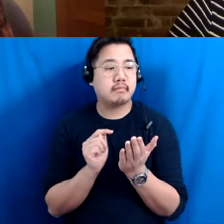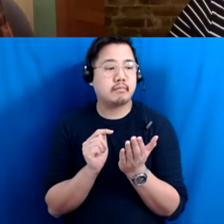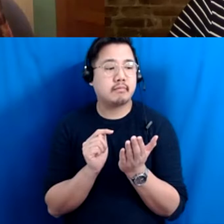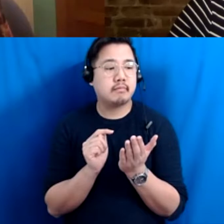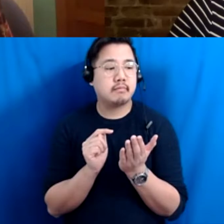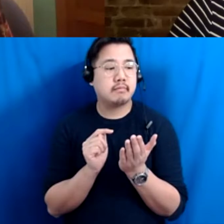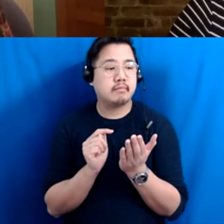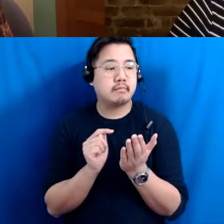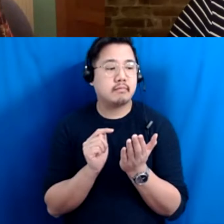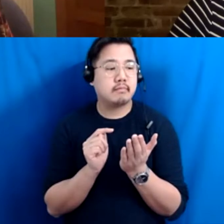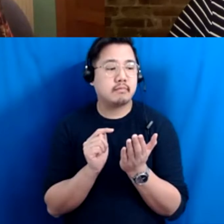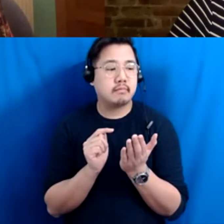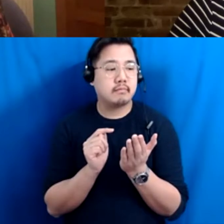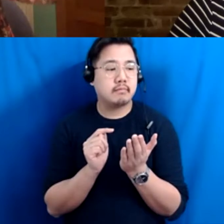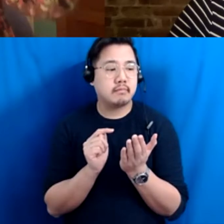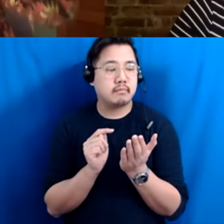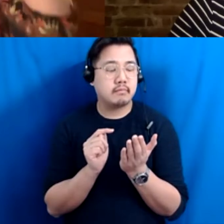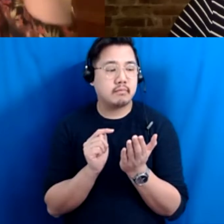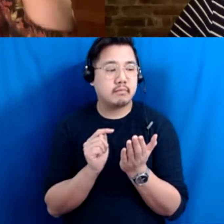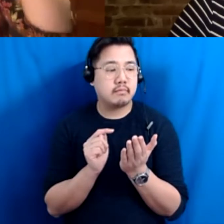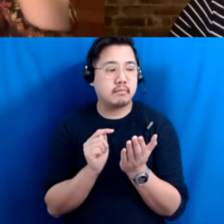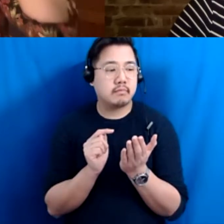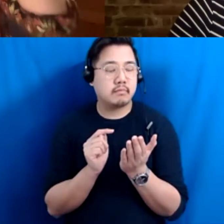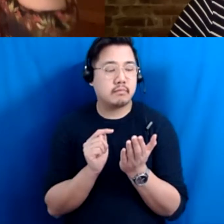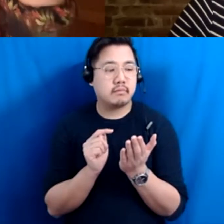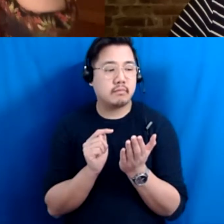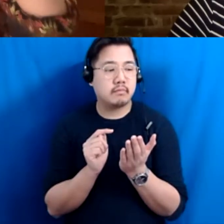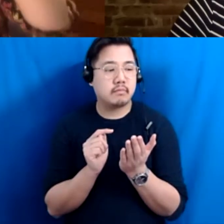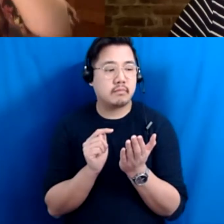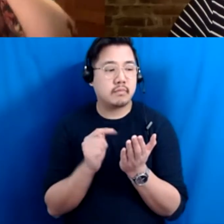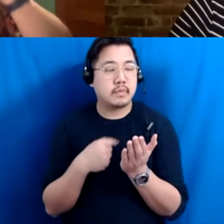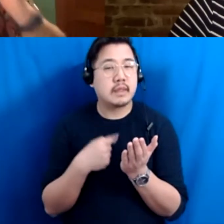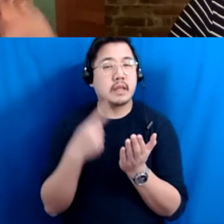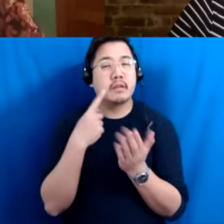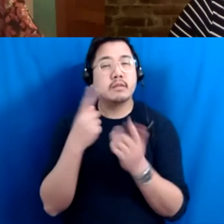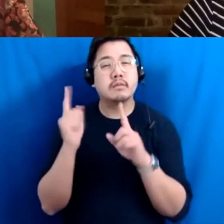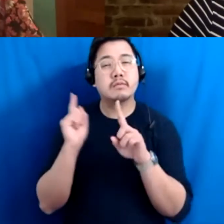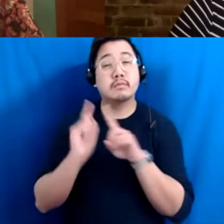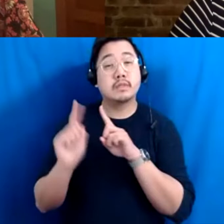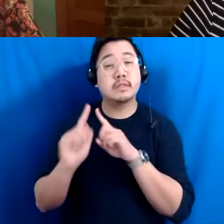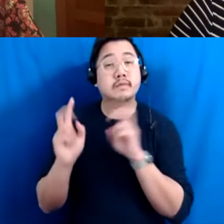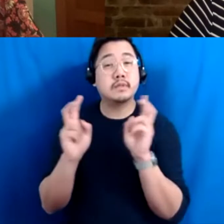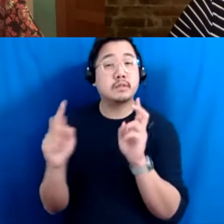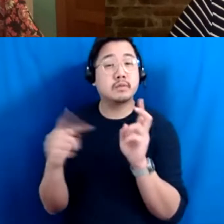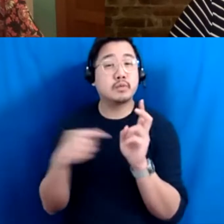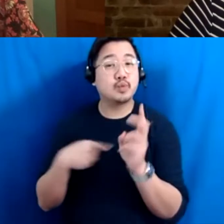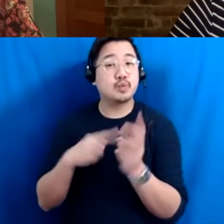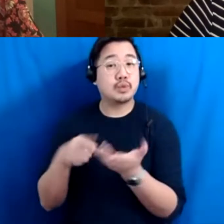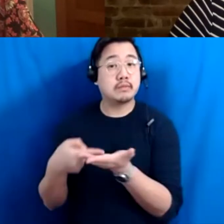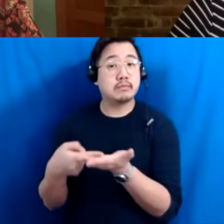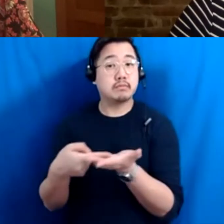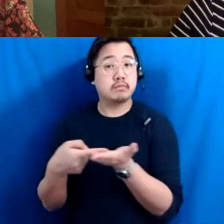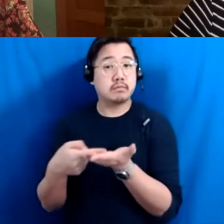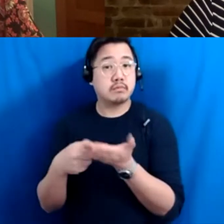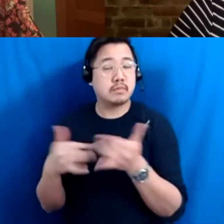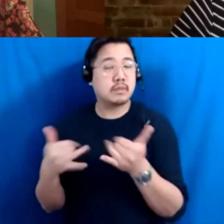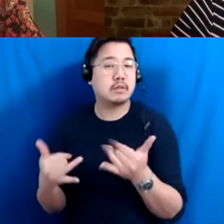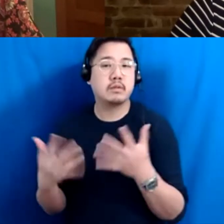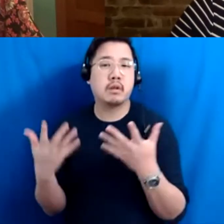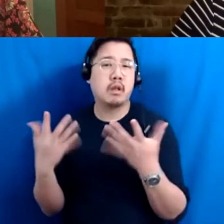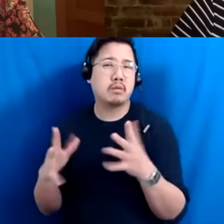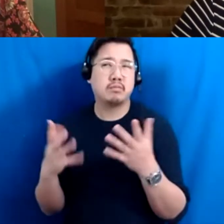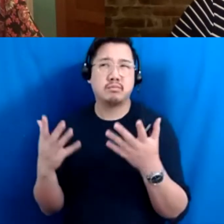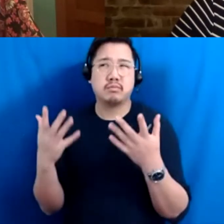that we're thinking about now have existed for a long time, and that the history of Asian Americans